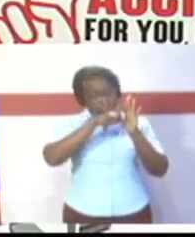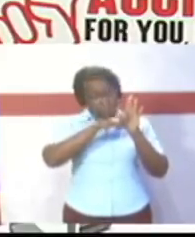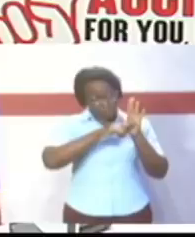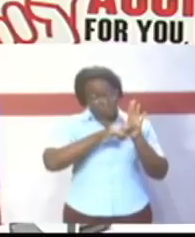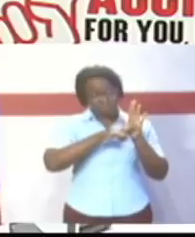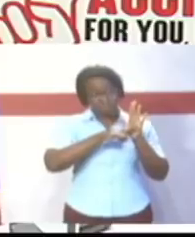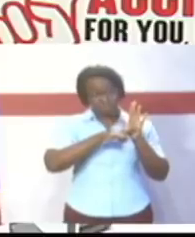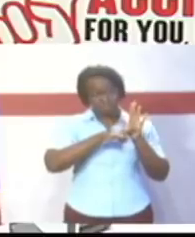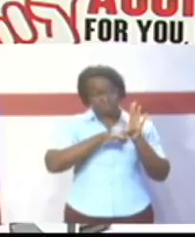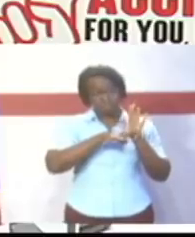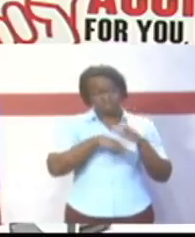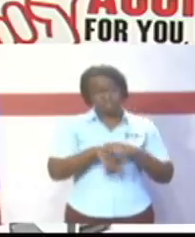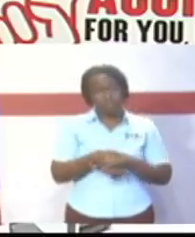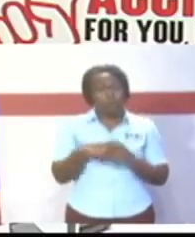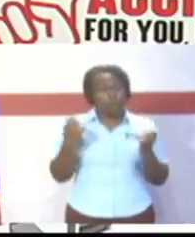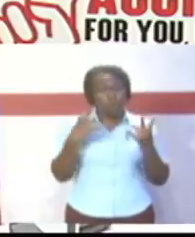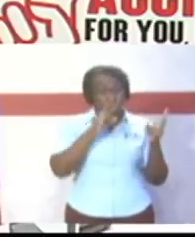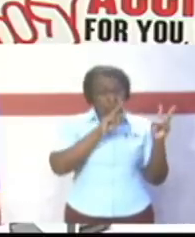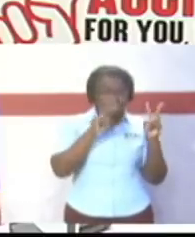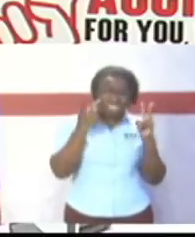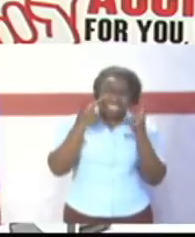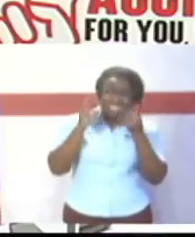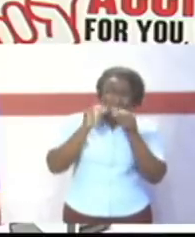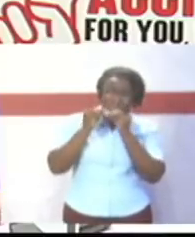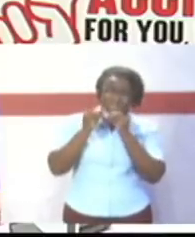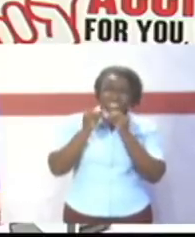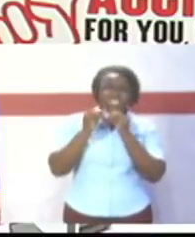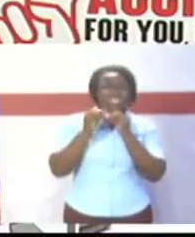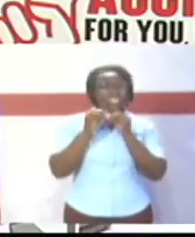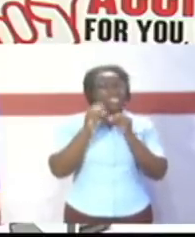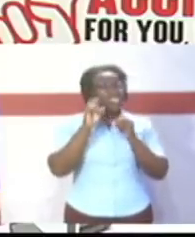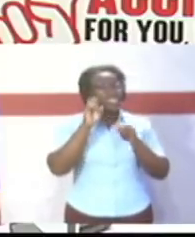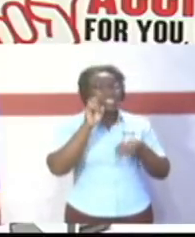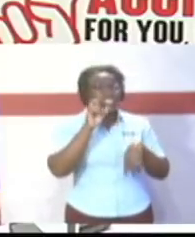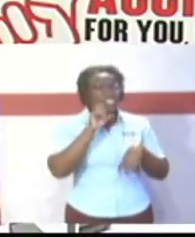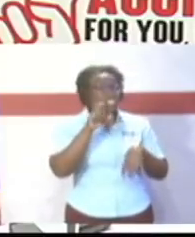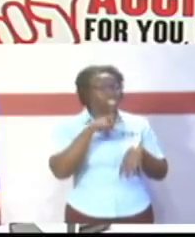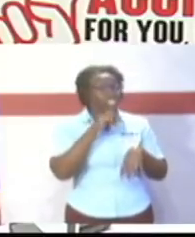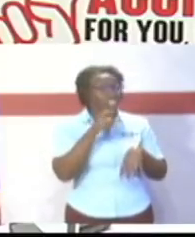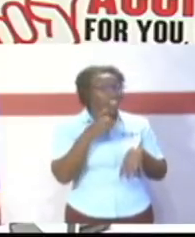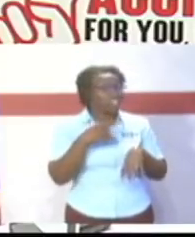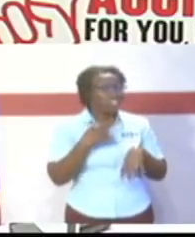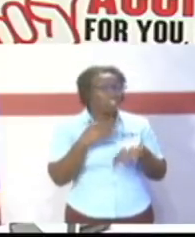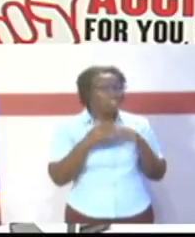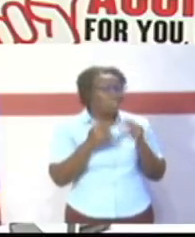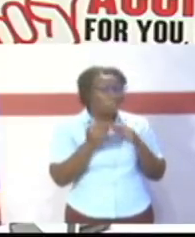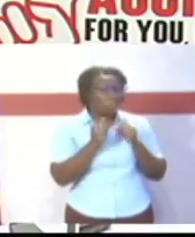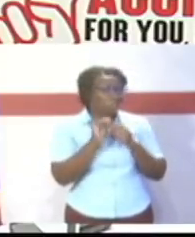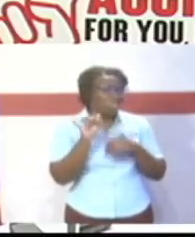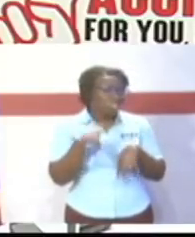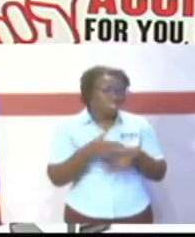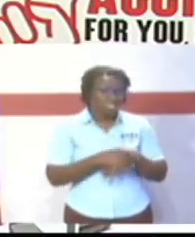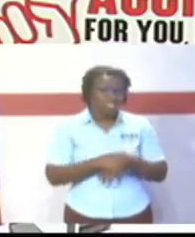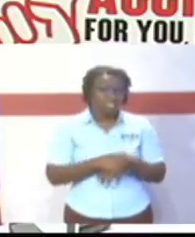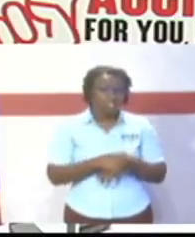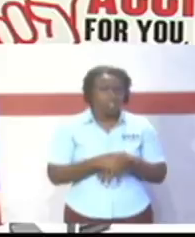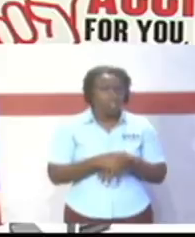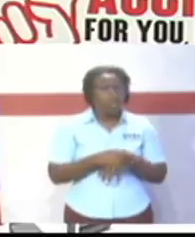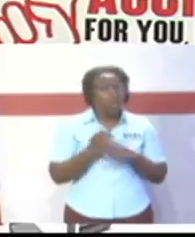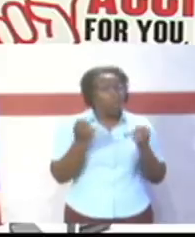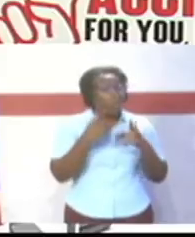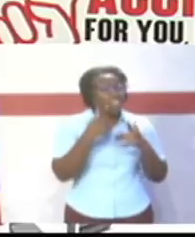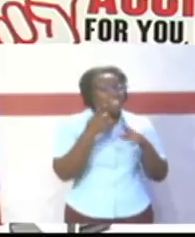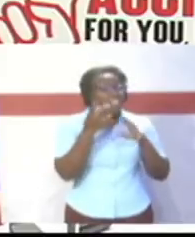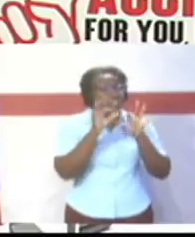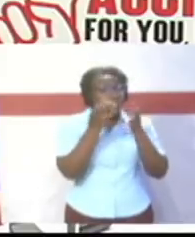unacceptable to each and every one of us, because these are families that are plunged into mourning and our deepest condolences go out to all the families